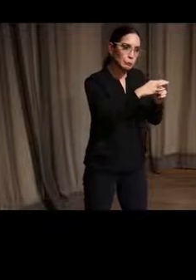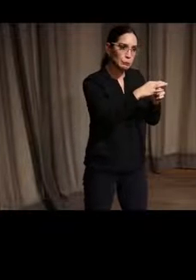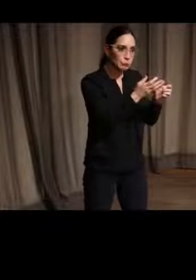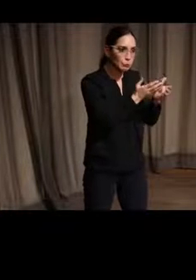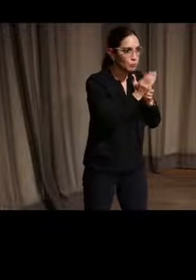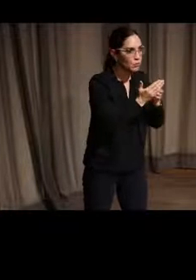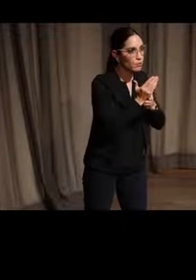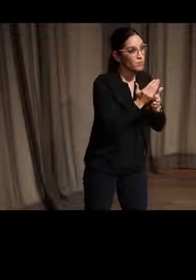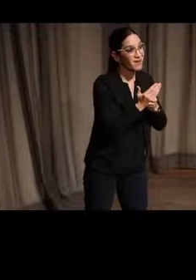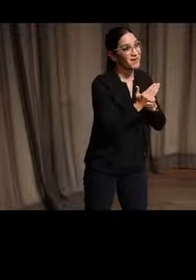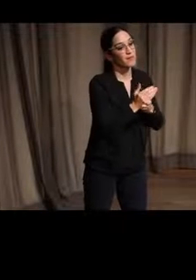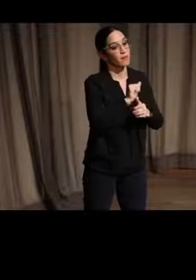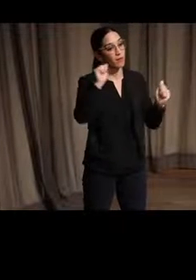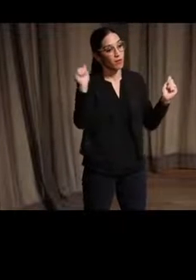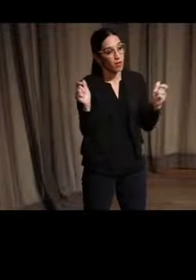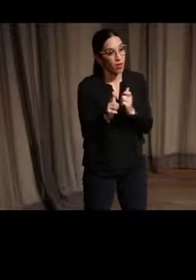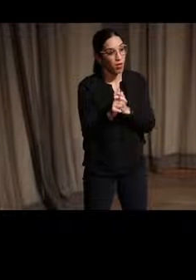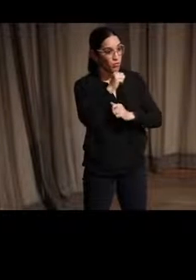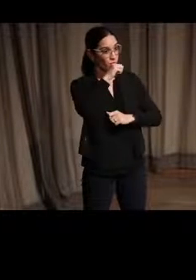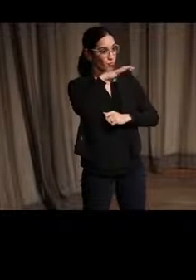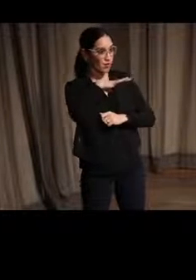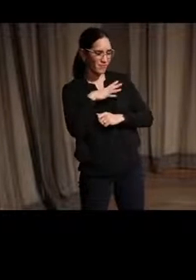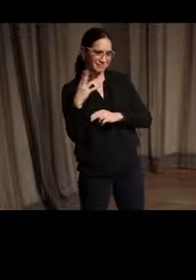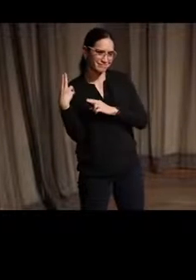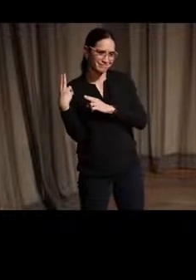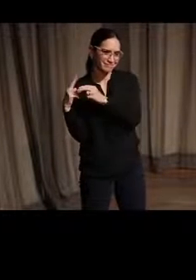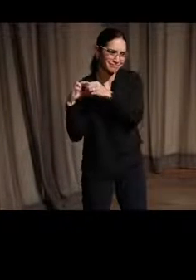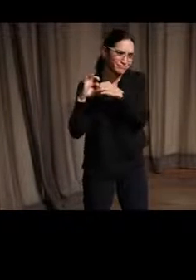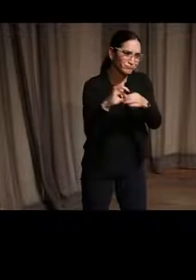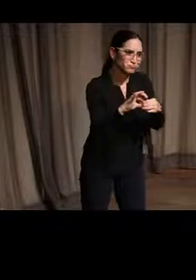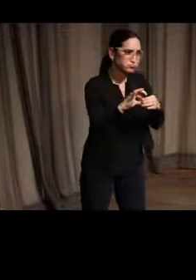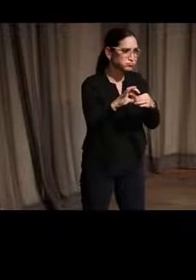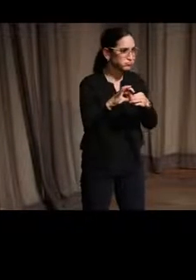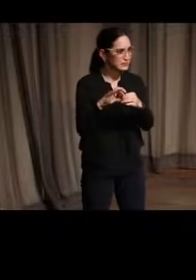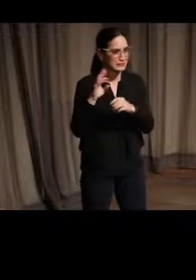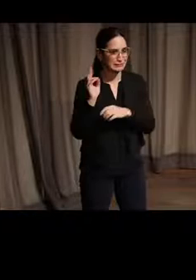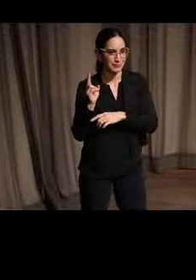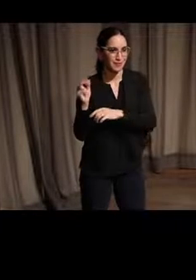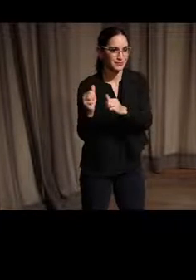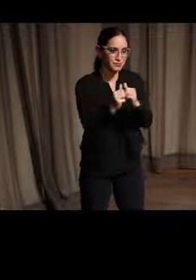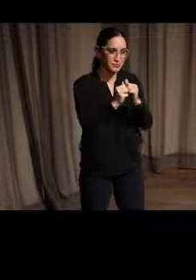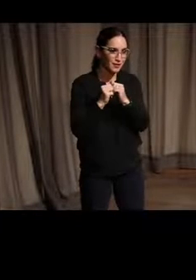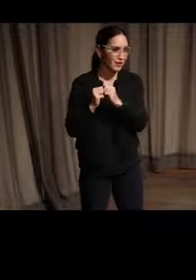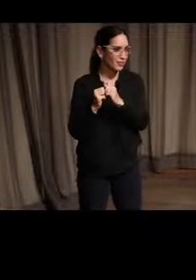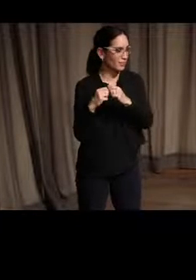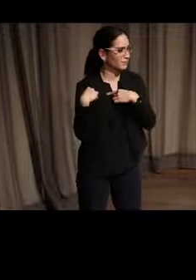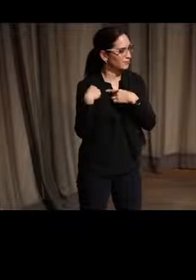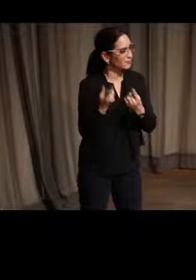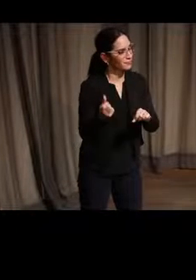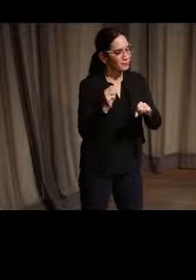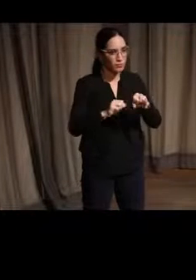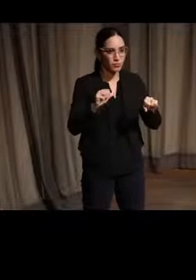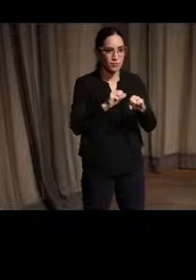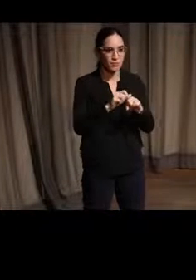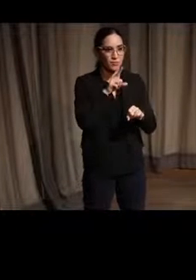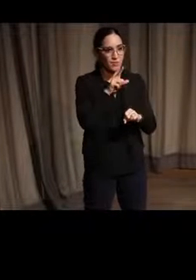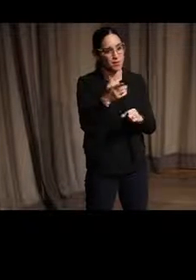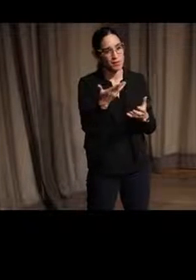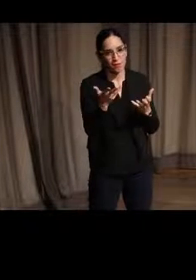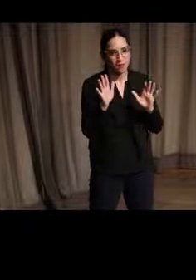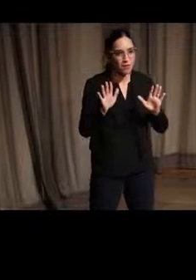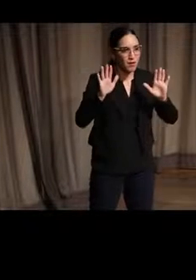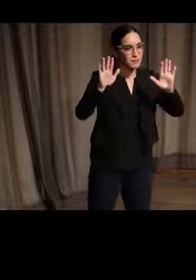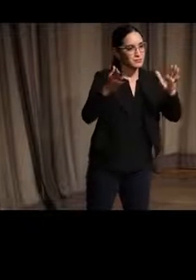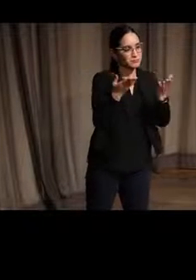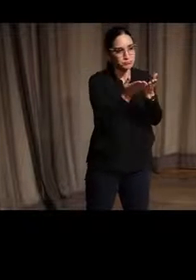and feminist movements have a long history together. The suffragettes were amazing. They were really good at PR. Like, they always used